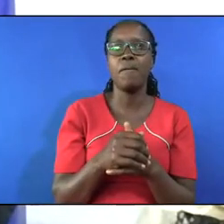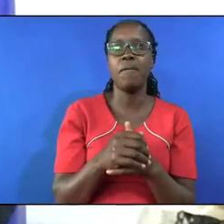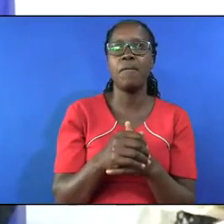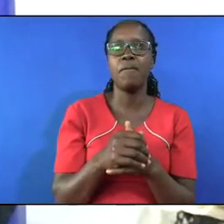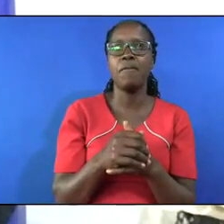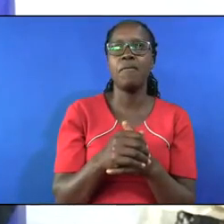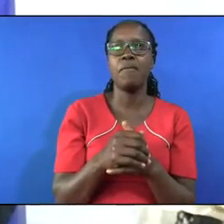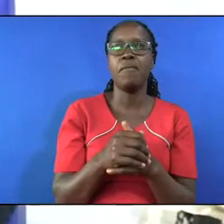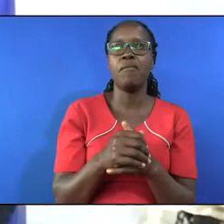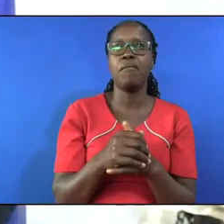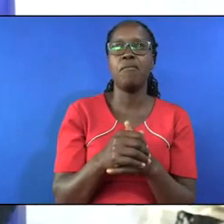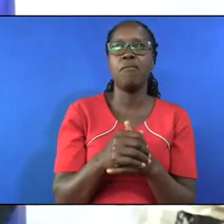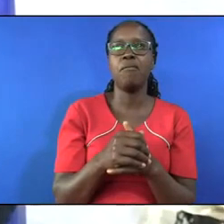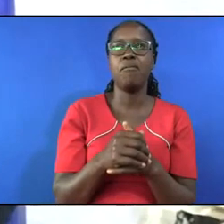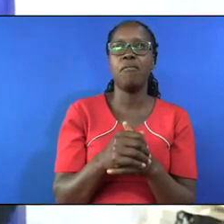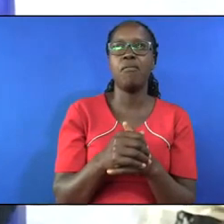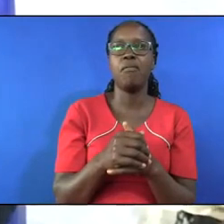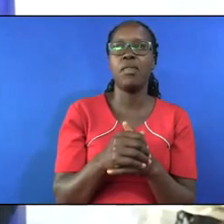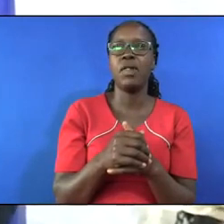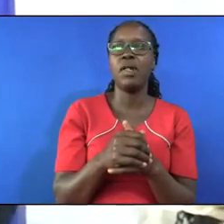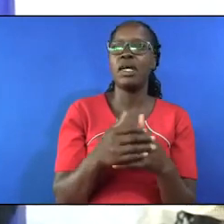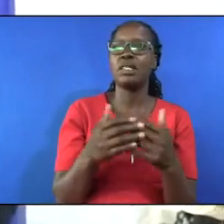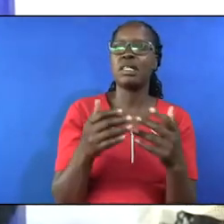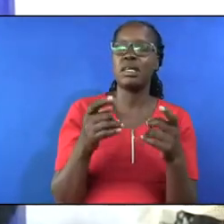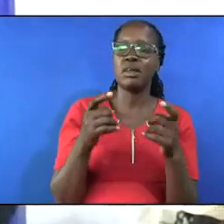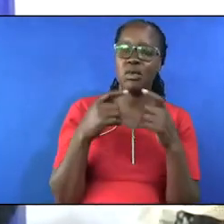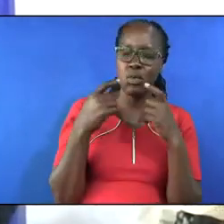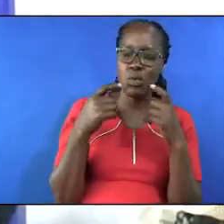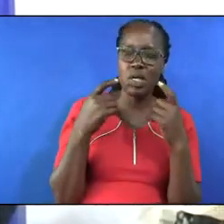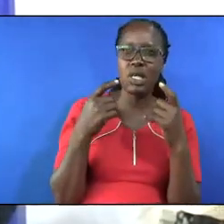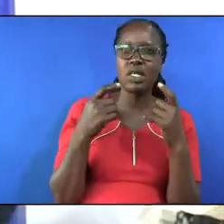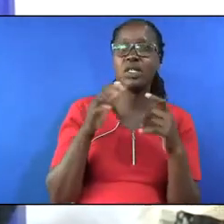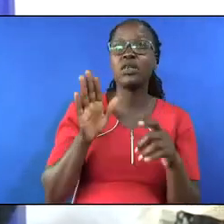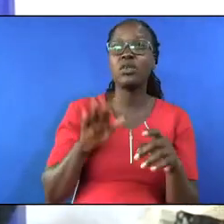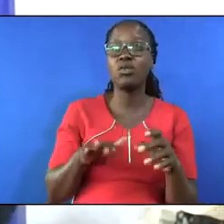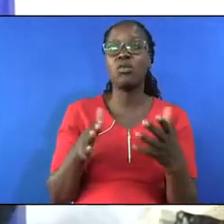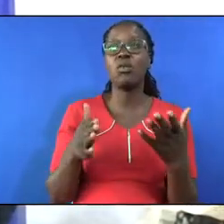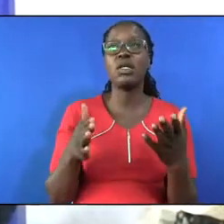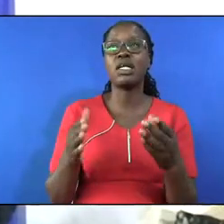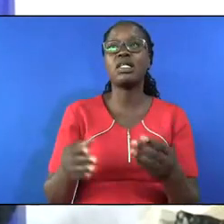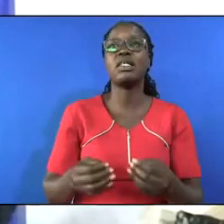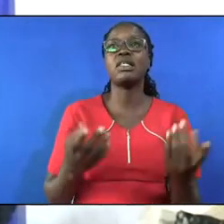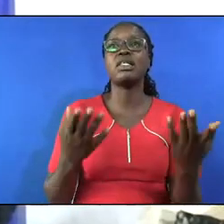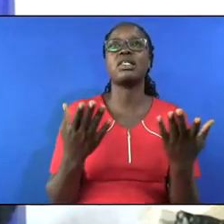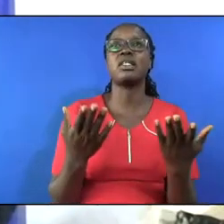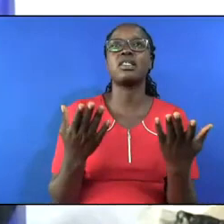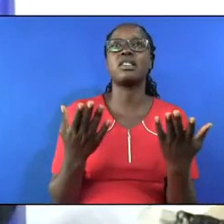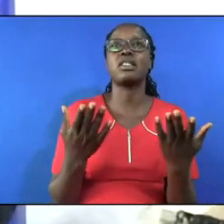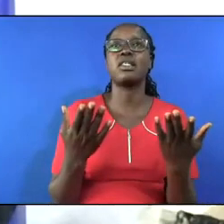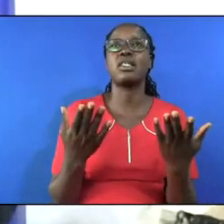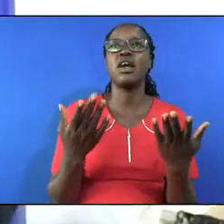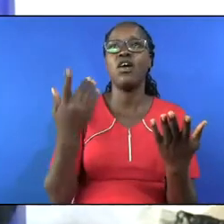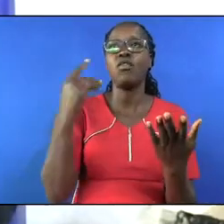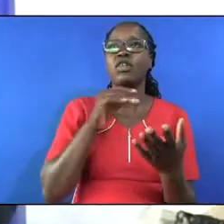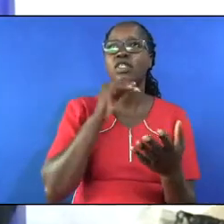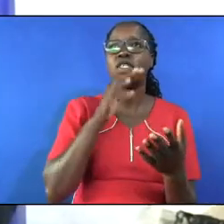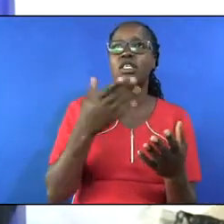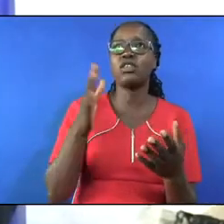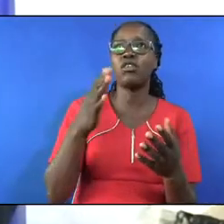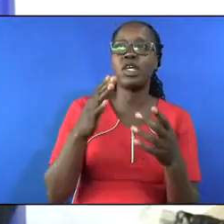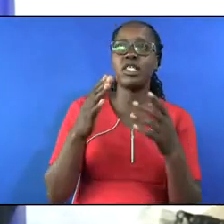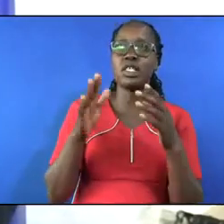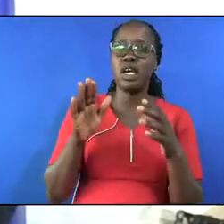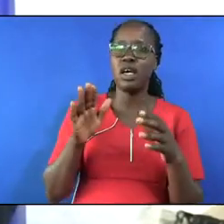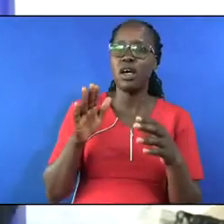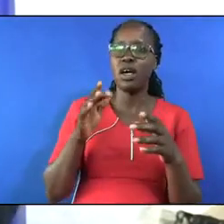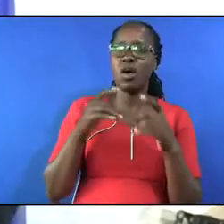and had also presented all the dedicated things of the house of the Lord